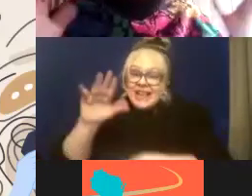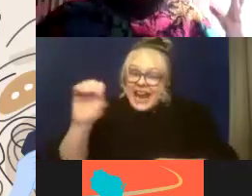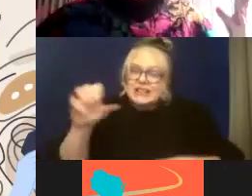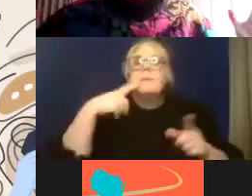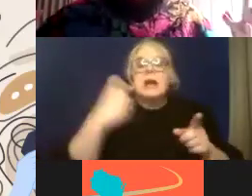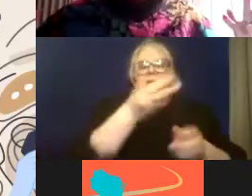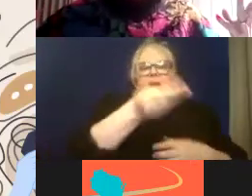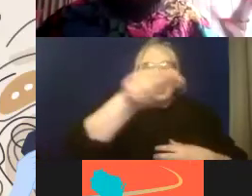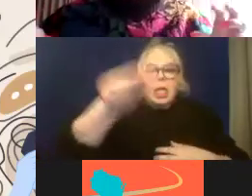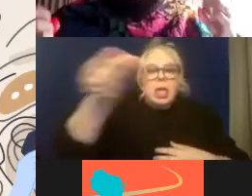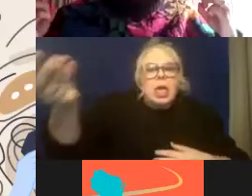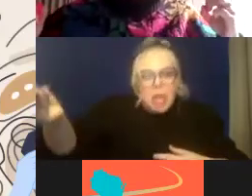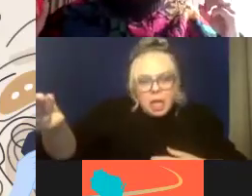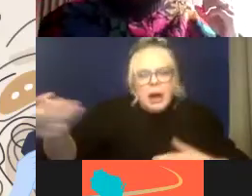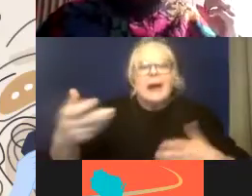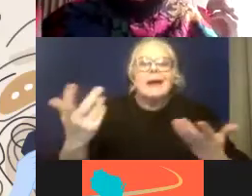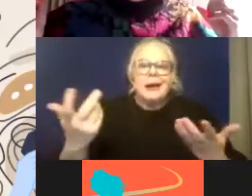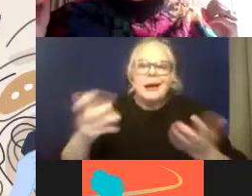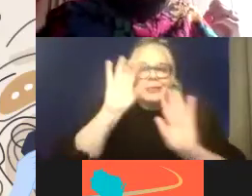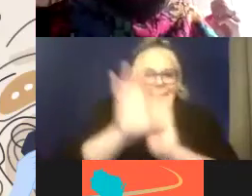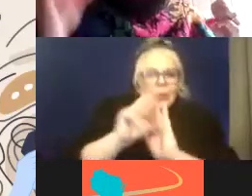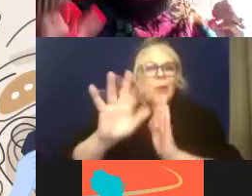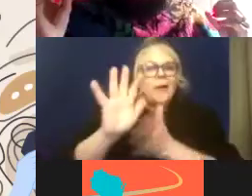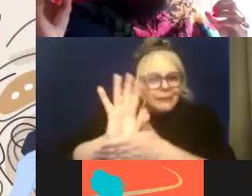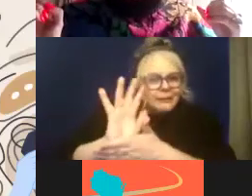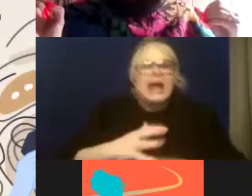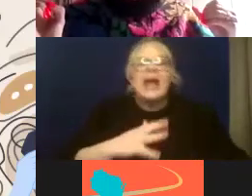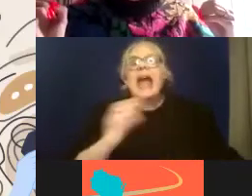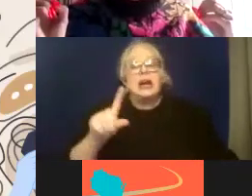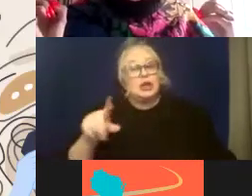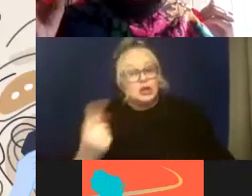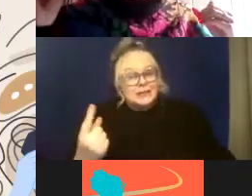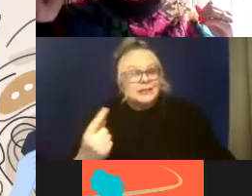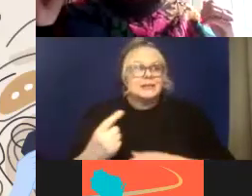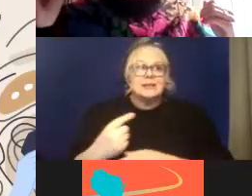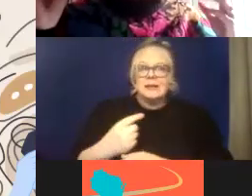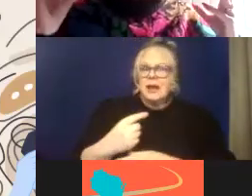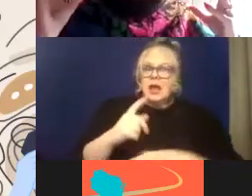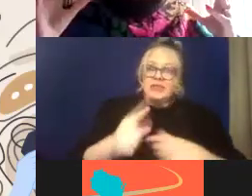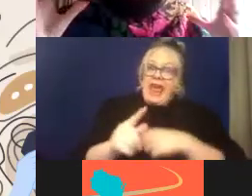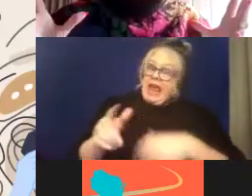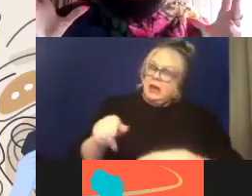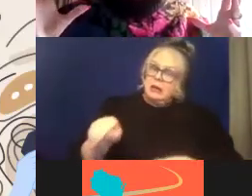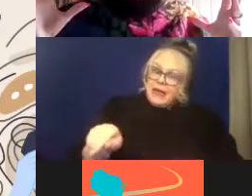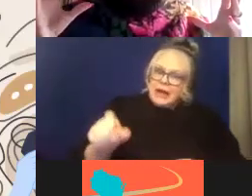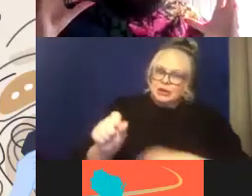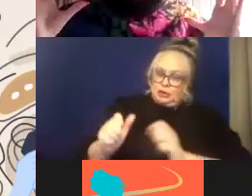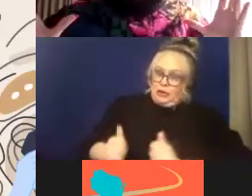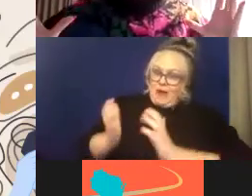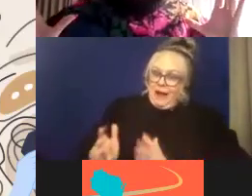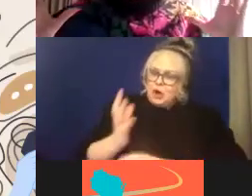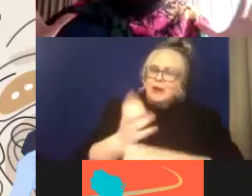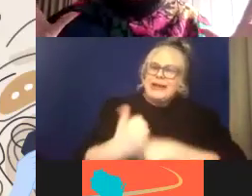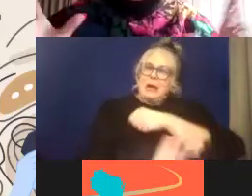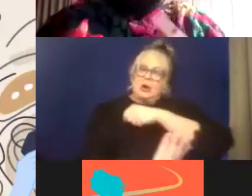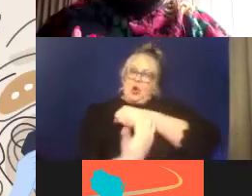how many people have seen the image, because it just reminds them that, oh, another person had it in another place. So it can increase the scope